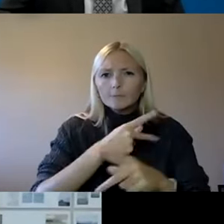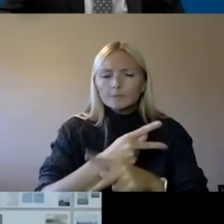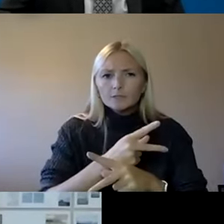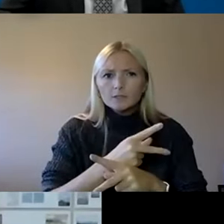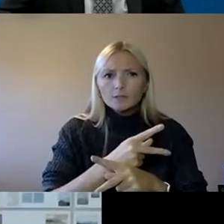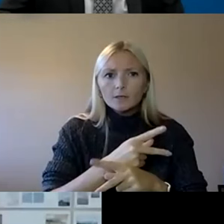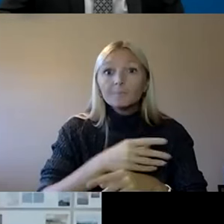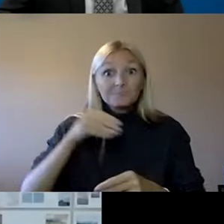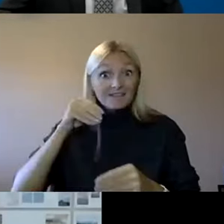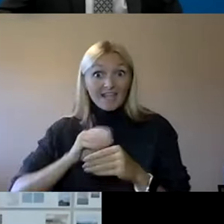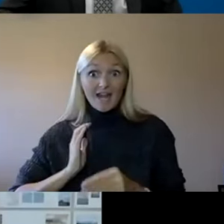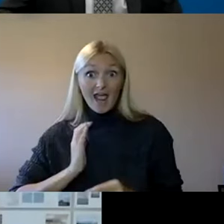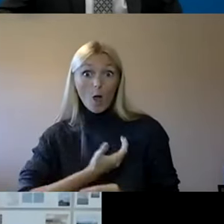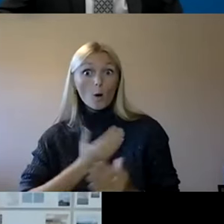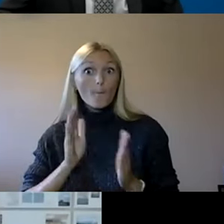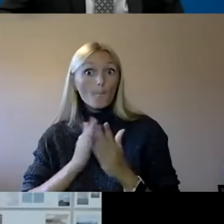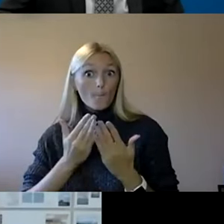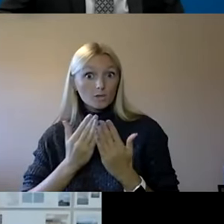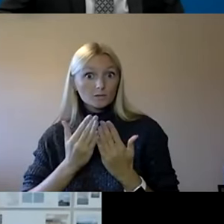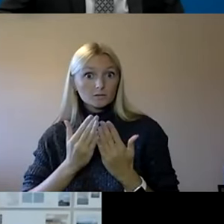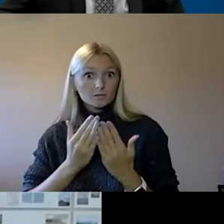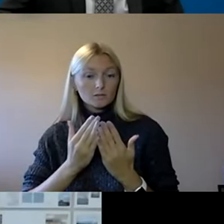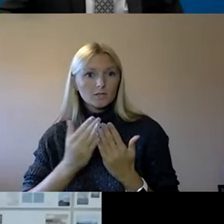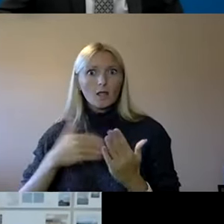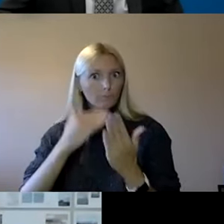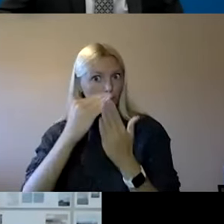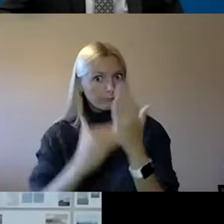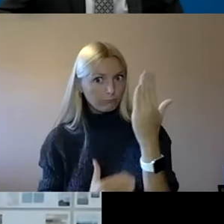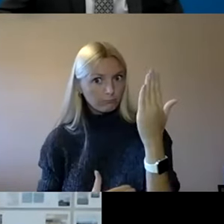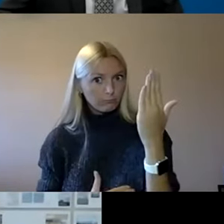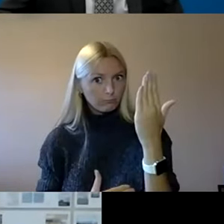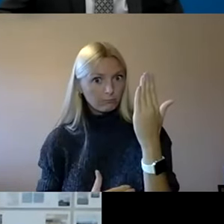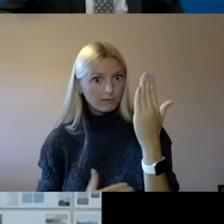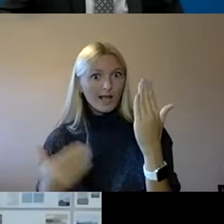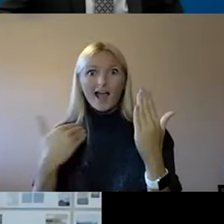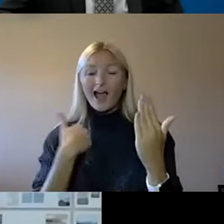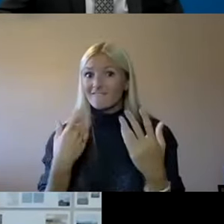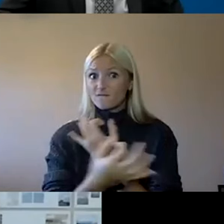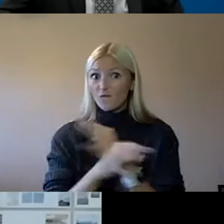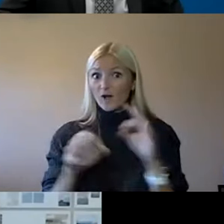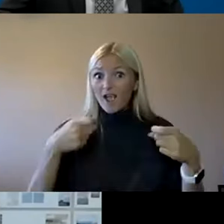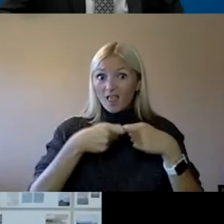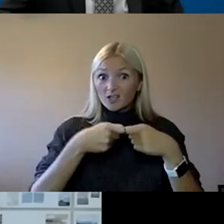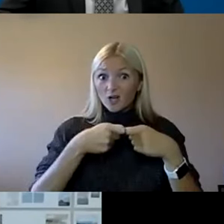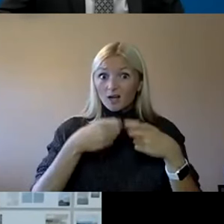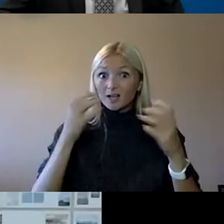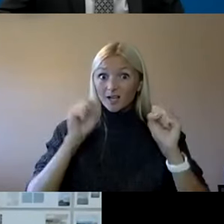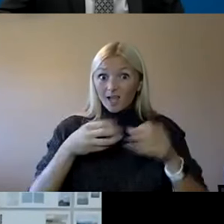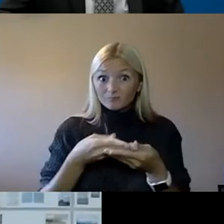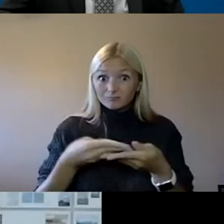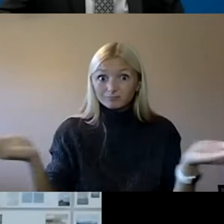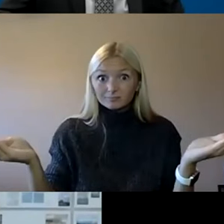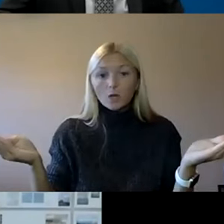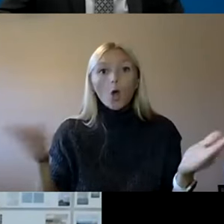referenced. It's in our books. It's literally listed. So I have free electronic copies of those books that I'm happy to send out. You can also get